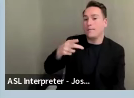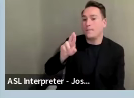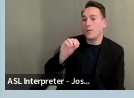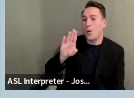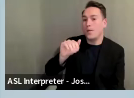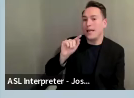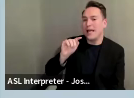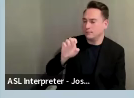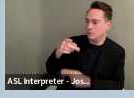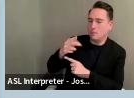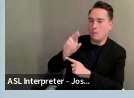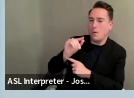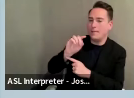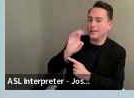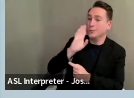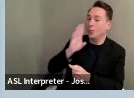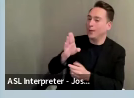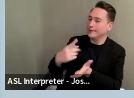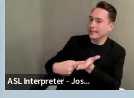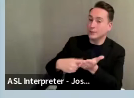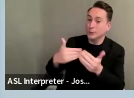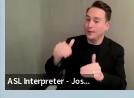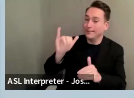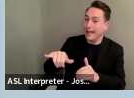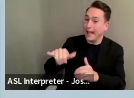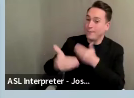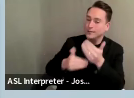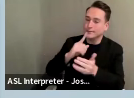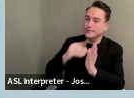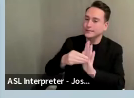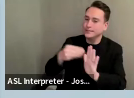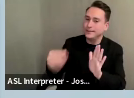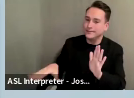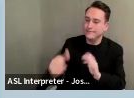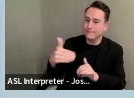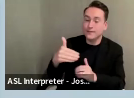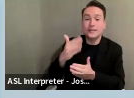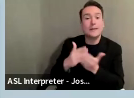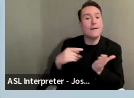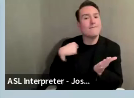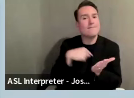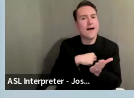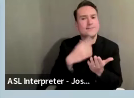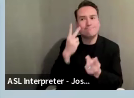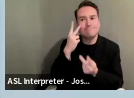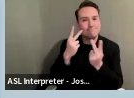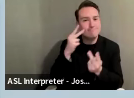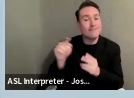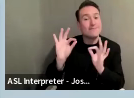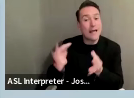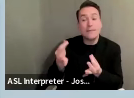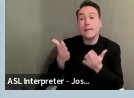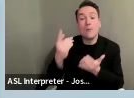that in more detail, and that's an expensive, stressful process. Plus, some of us have probably heard of families where a parent